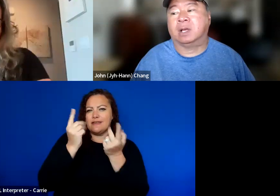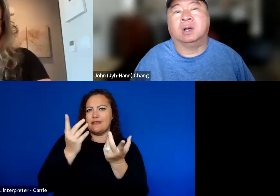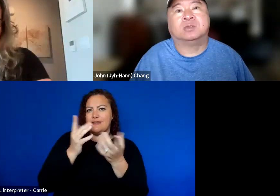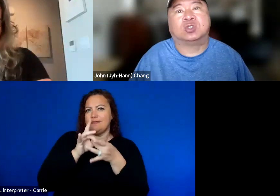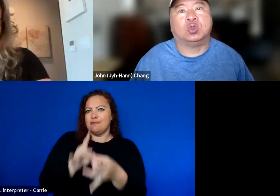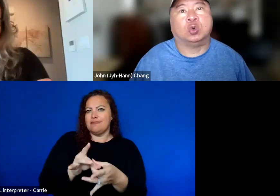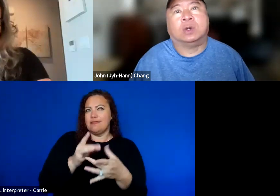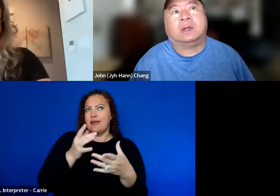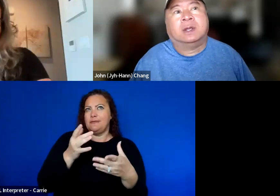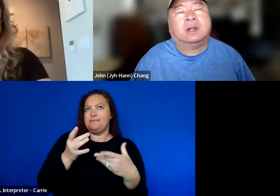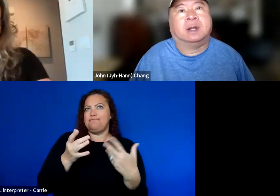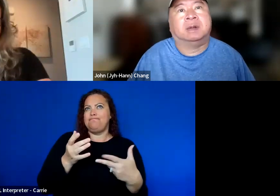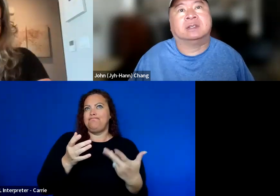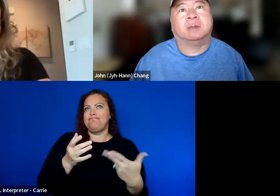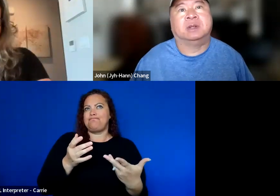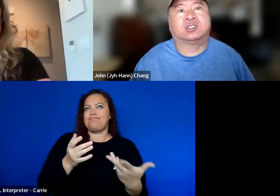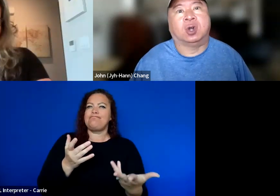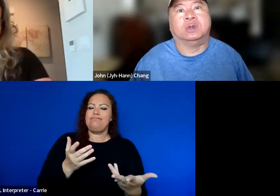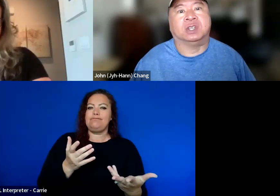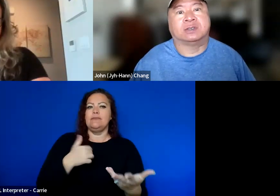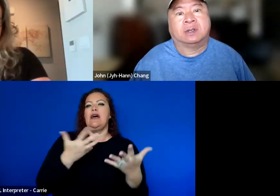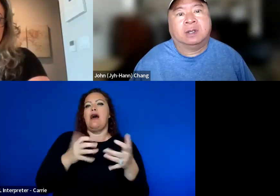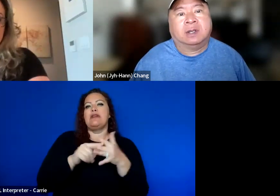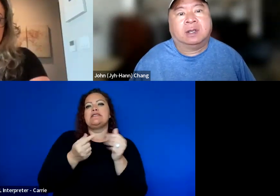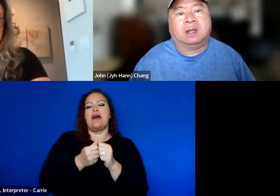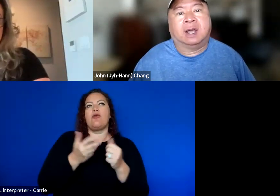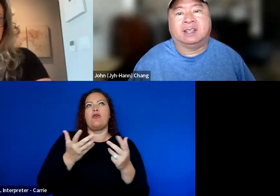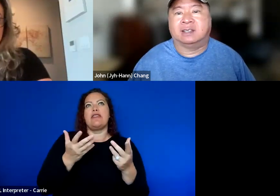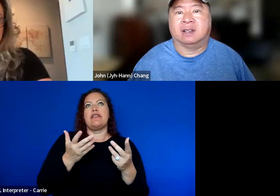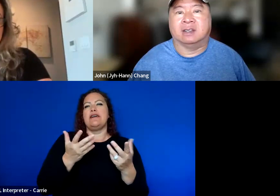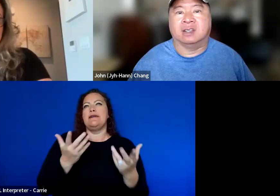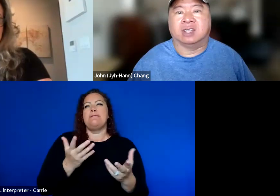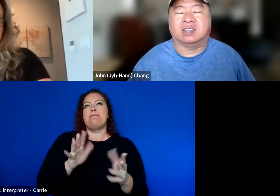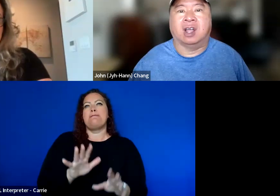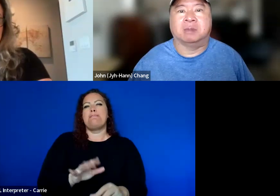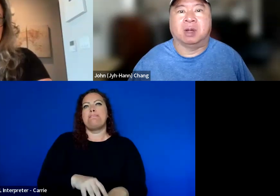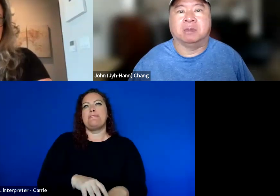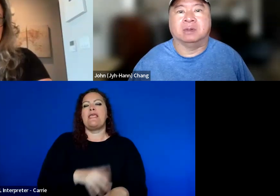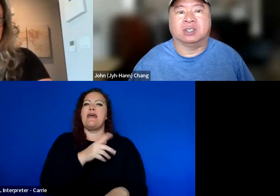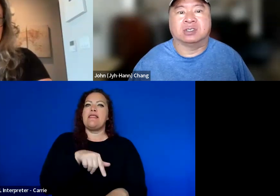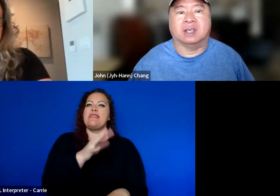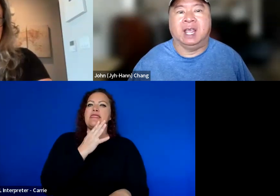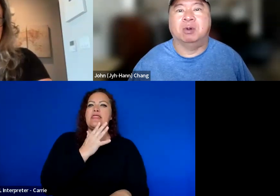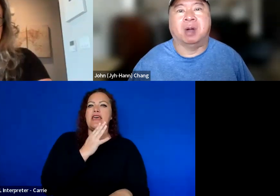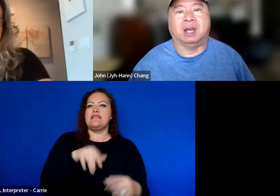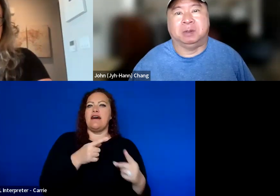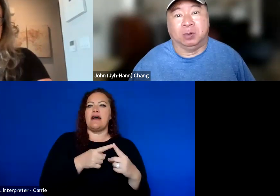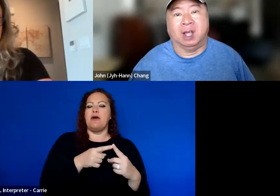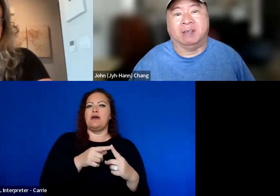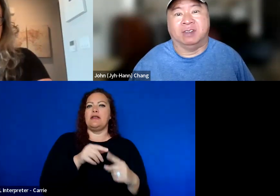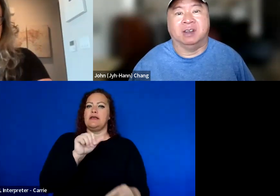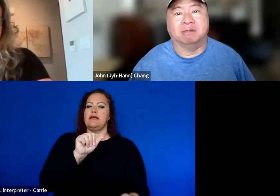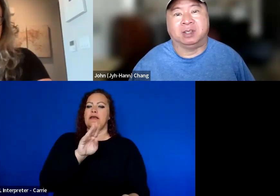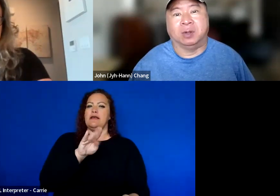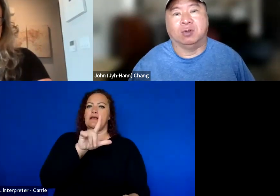when it comes to I'm going to start with just they talk about just able-bodied people